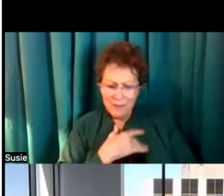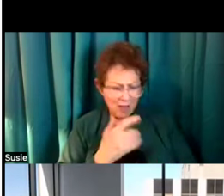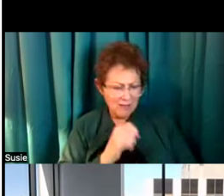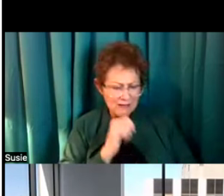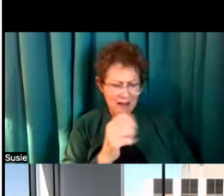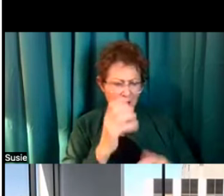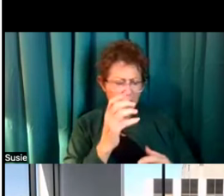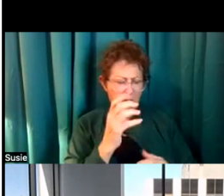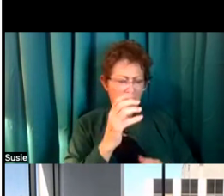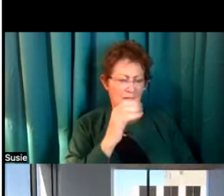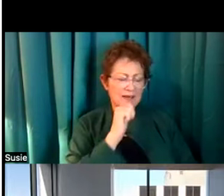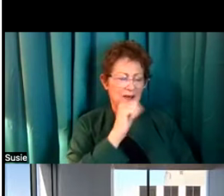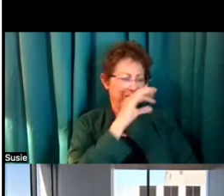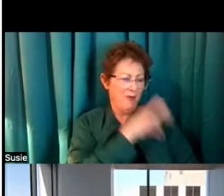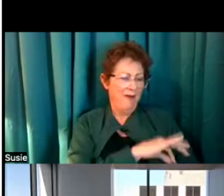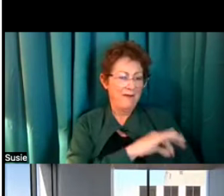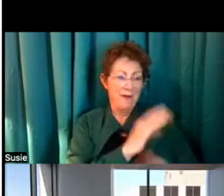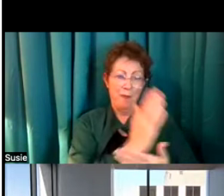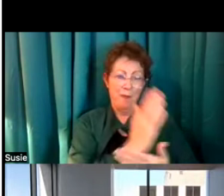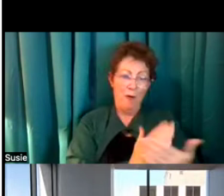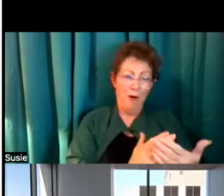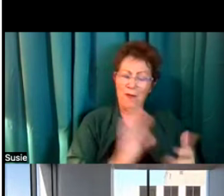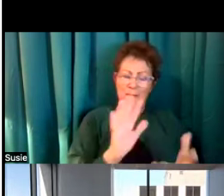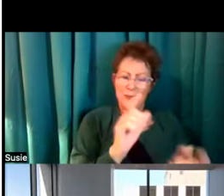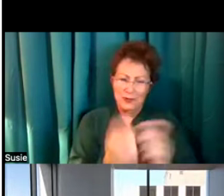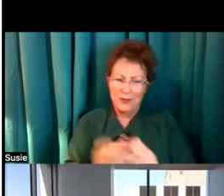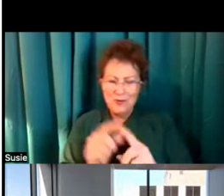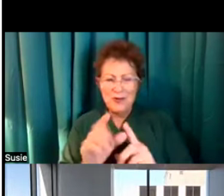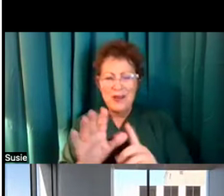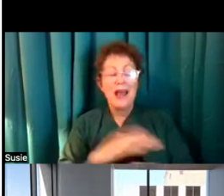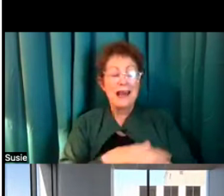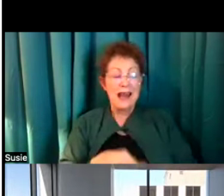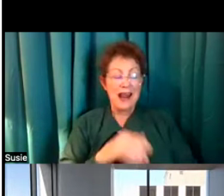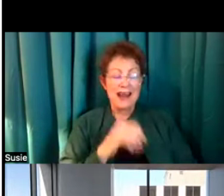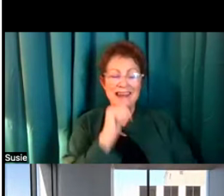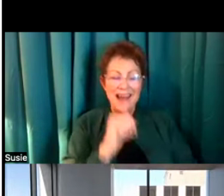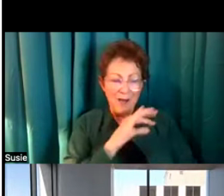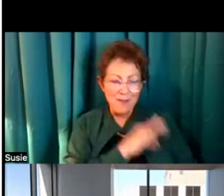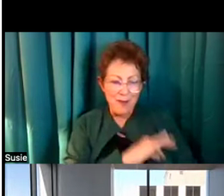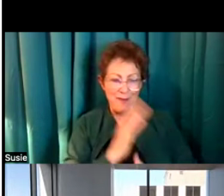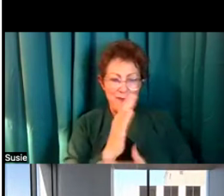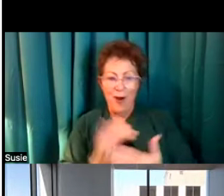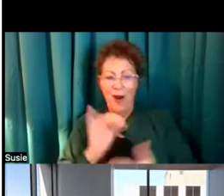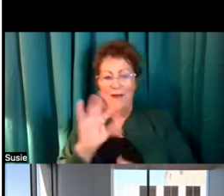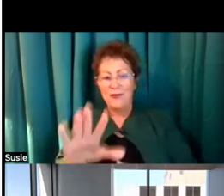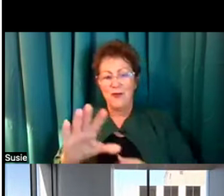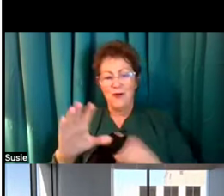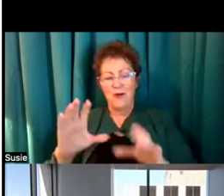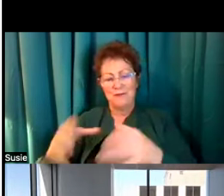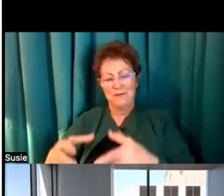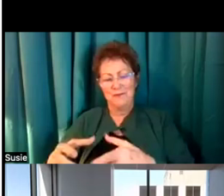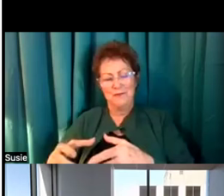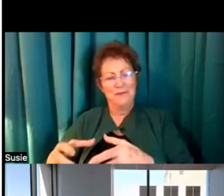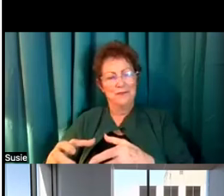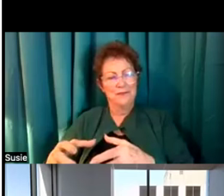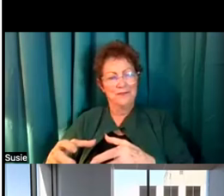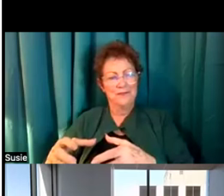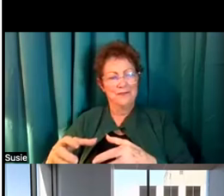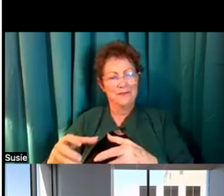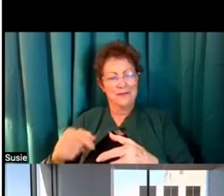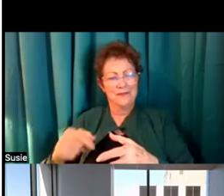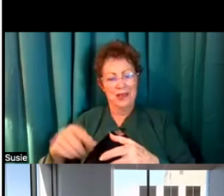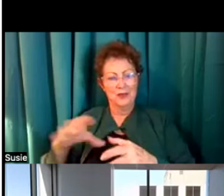I don't know if nonprofit arm, I might rephrase that. A nonprofit entity in your universe that engages in